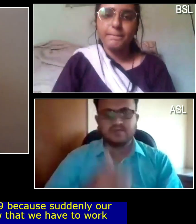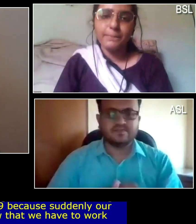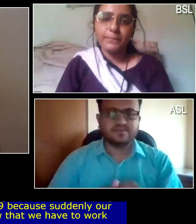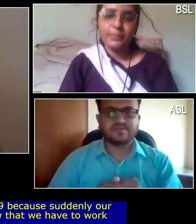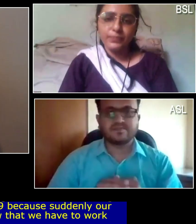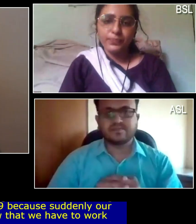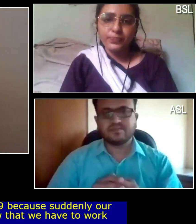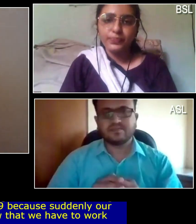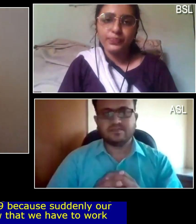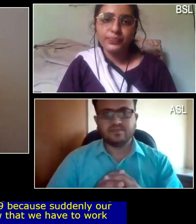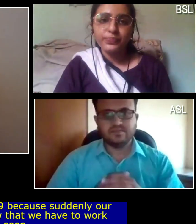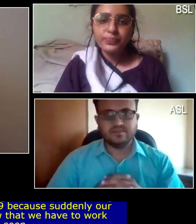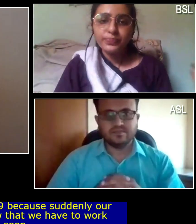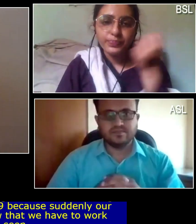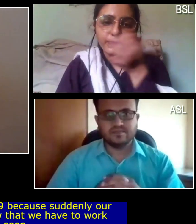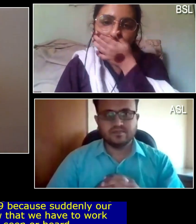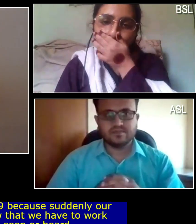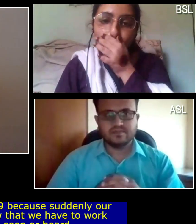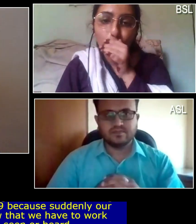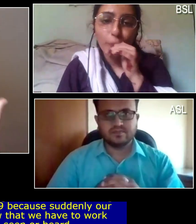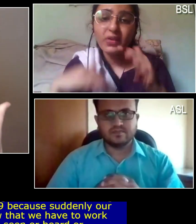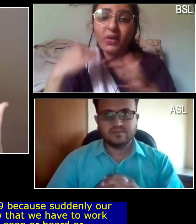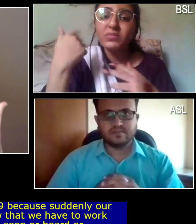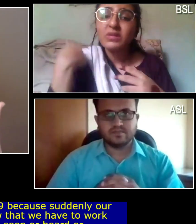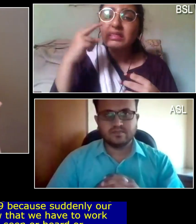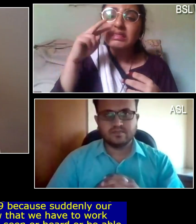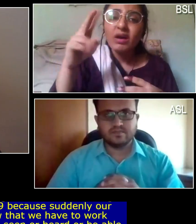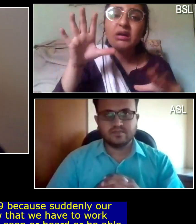be seen or heard or be able to touch,